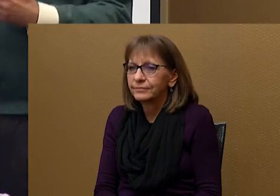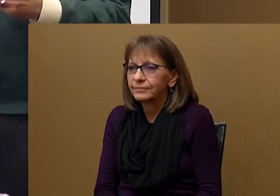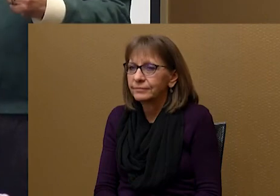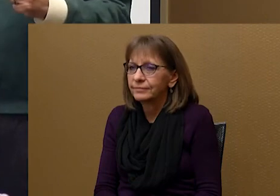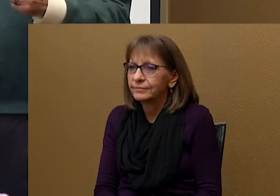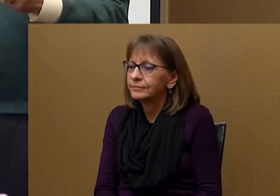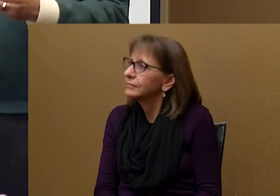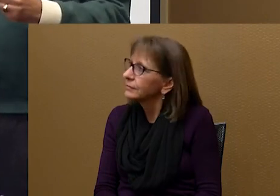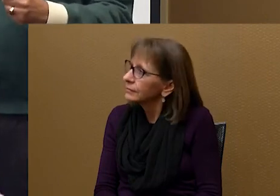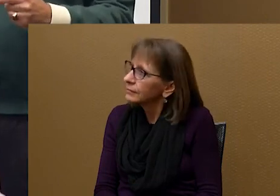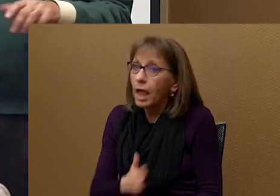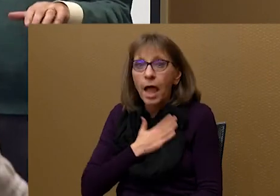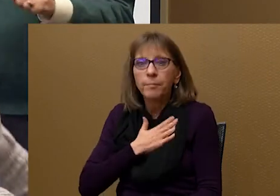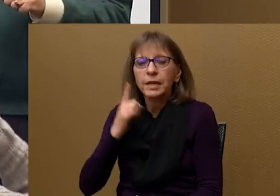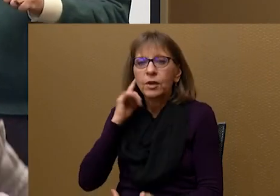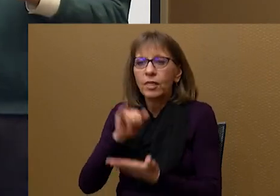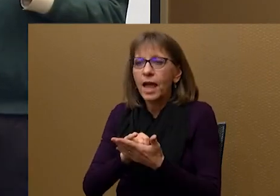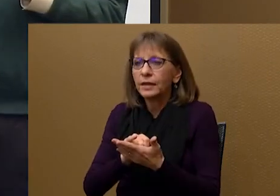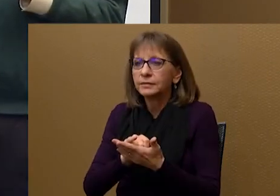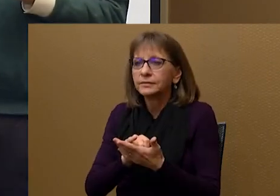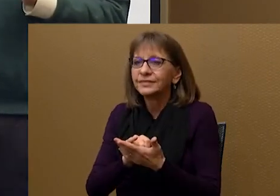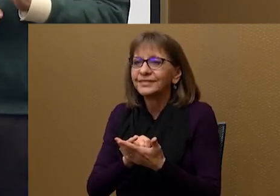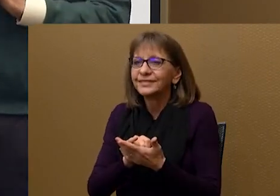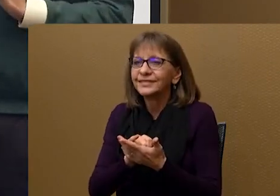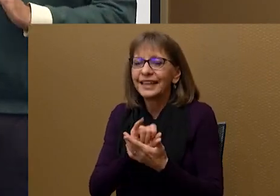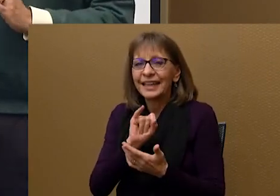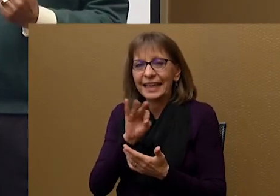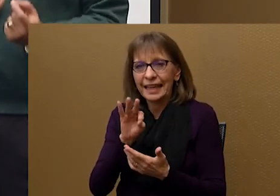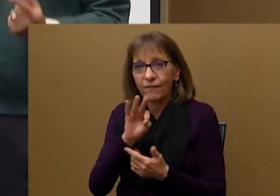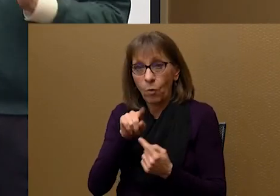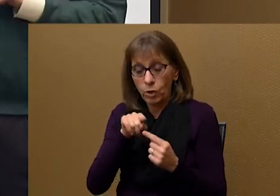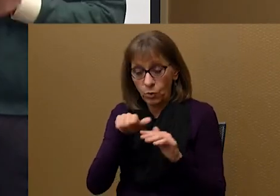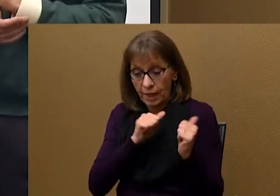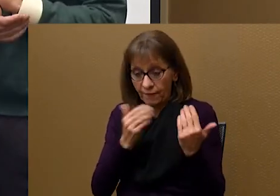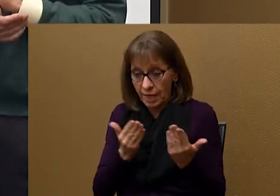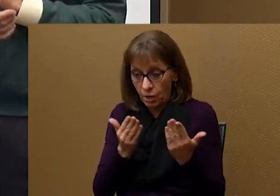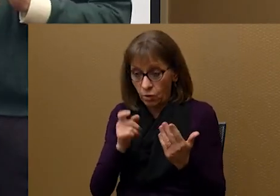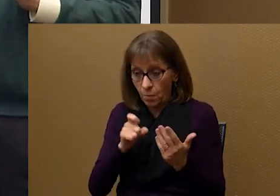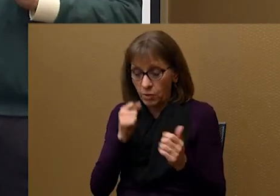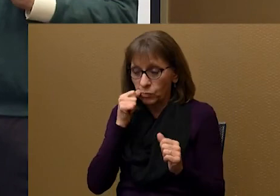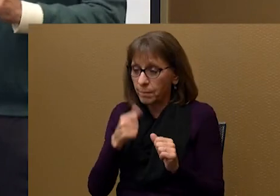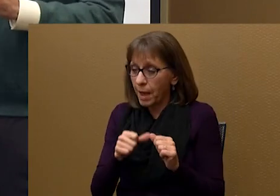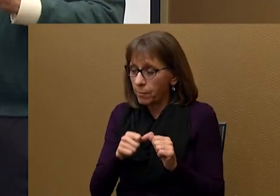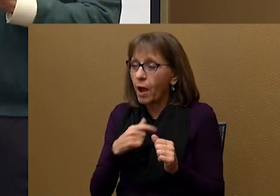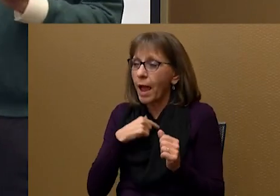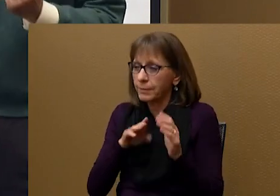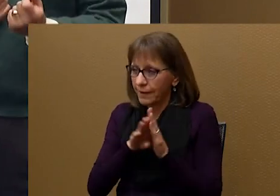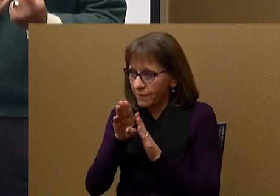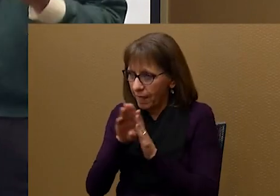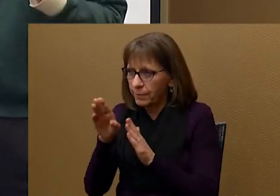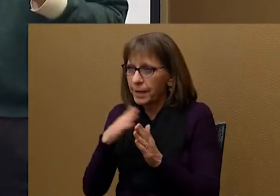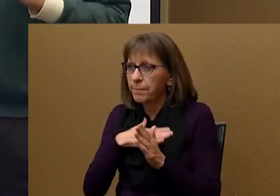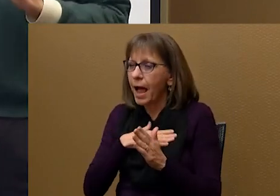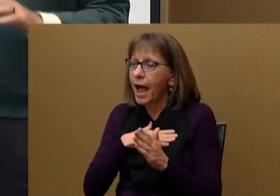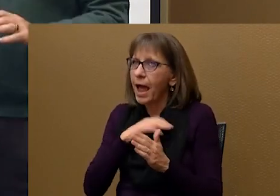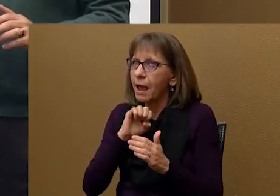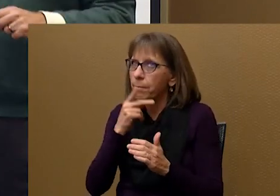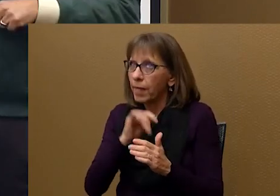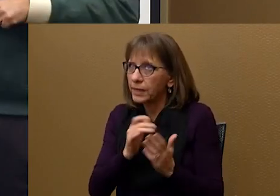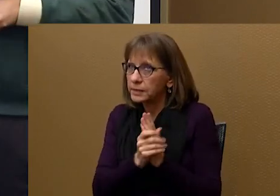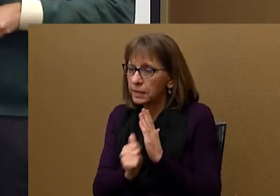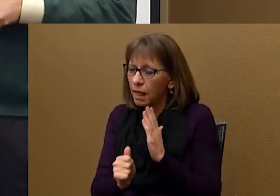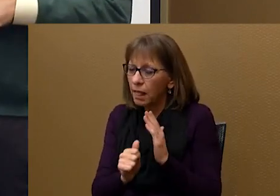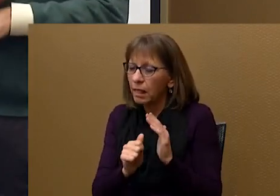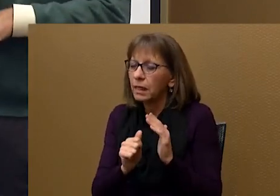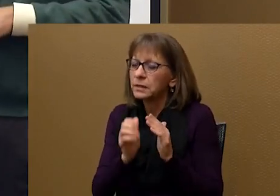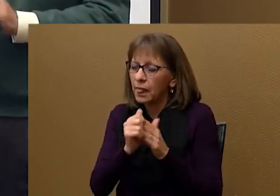and I'm happy to hear that. If when you leave here, you have to remember I'm developing my empathy skills, lead